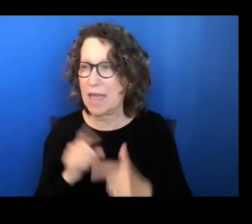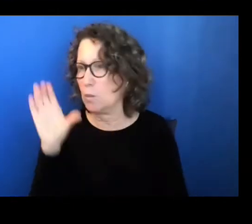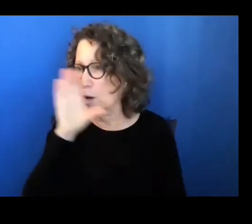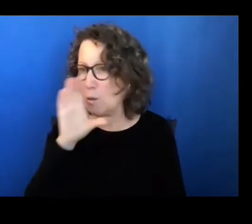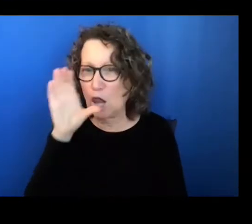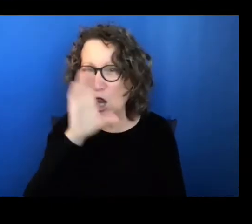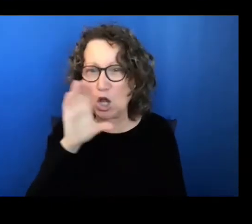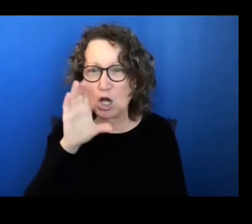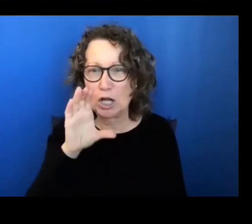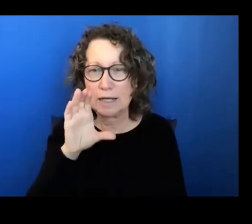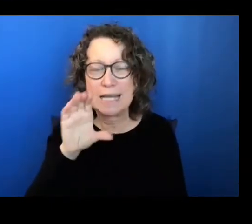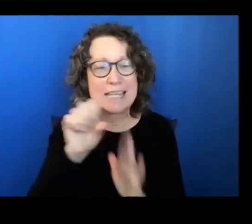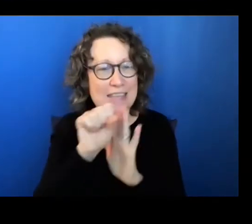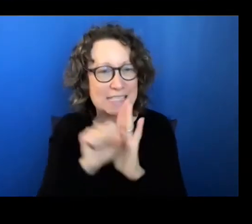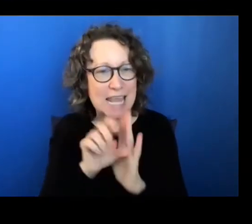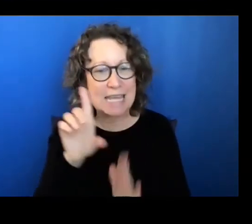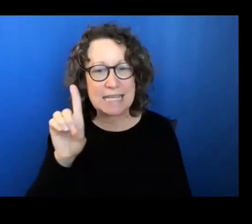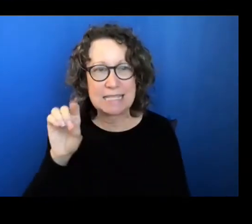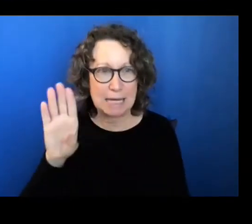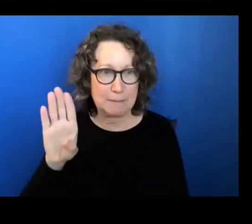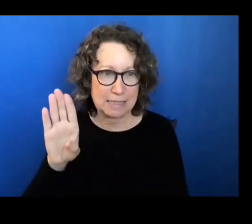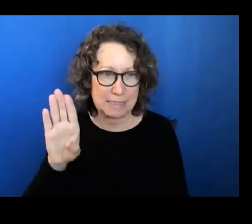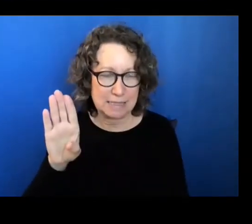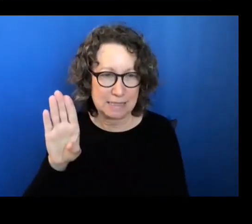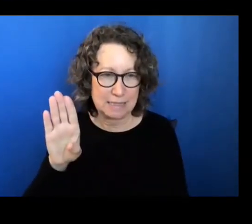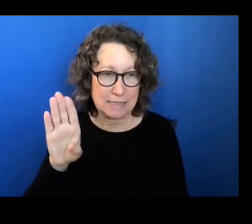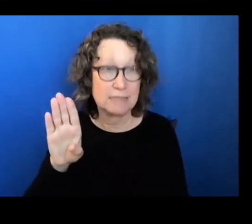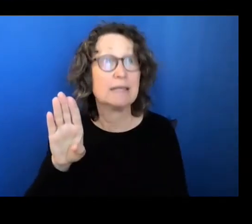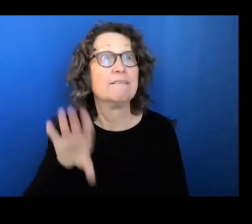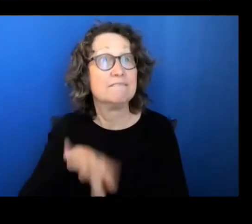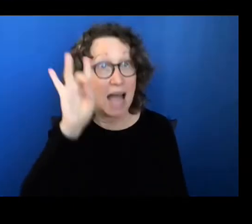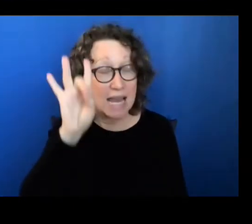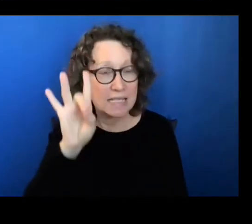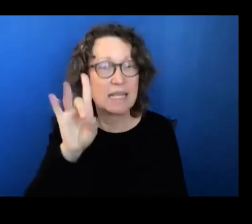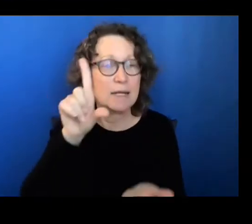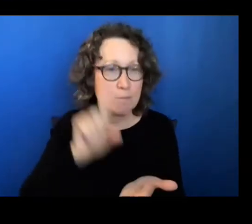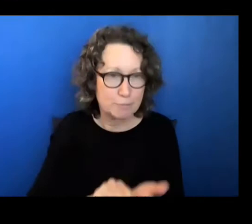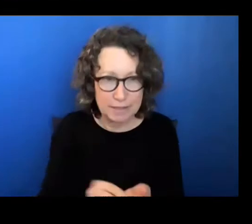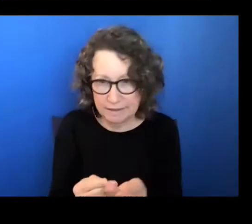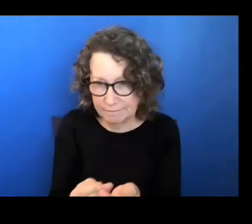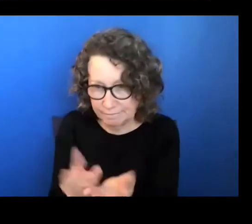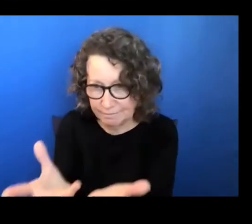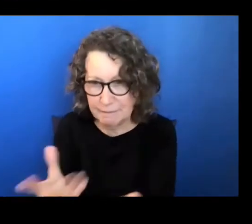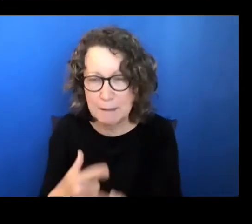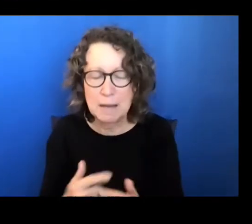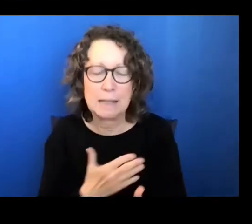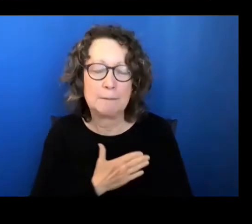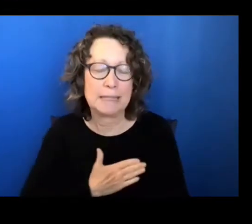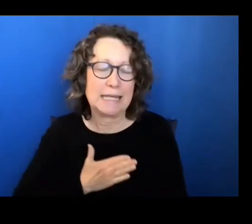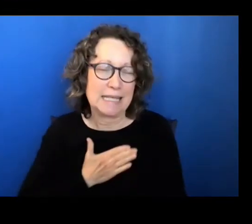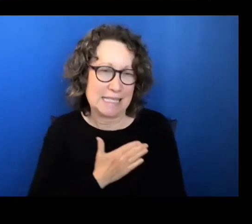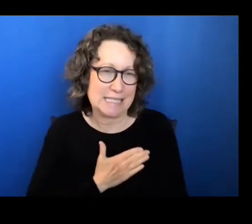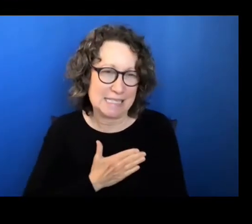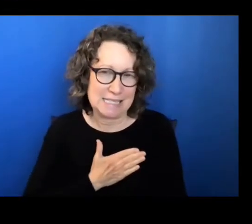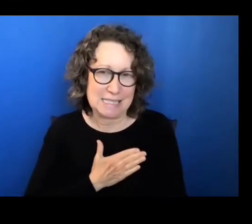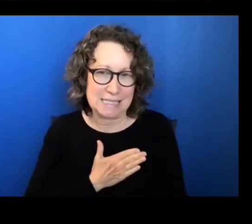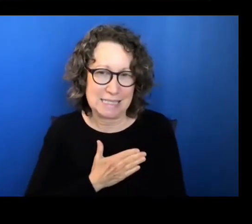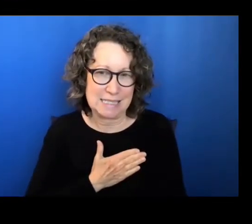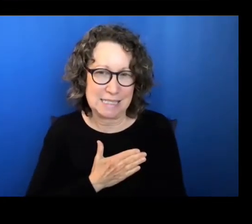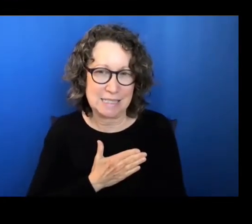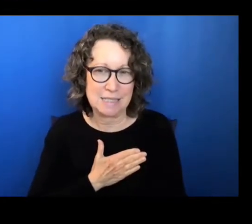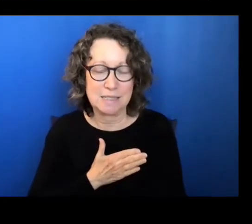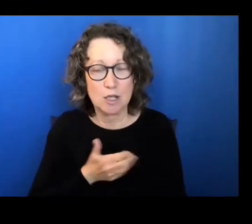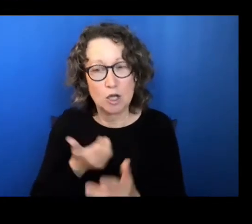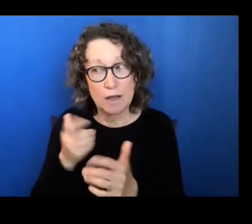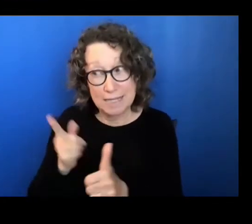the state database and supply you with that replacement. But I would advise you to seek a